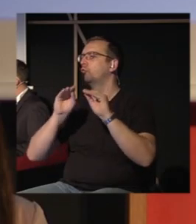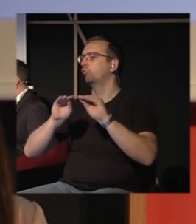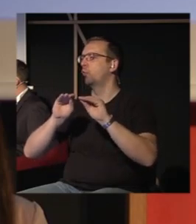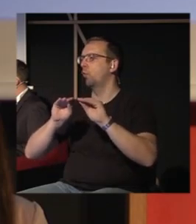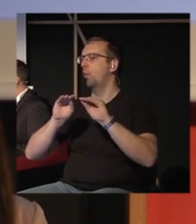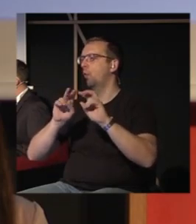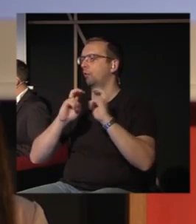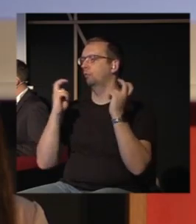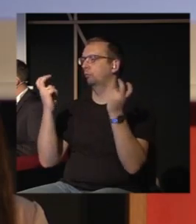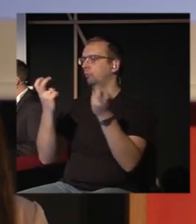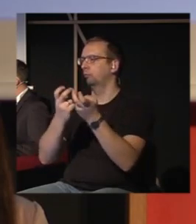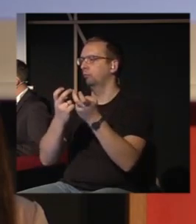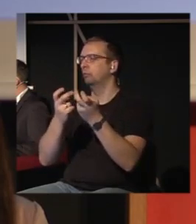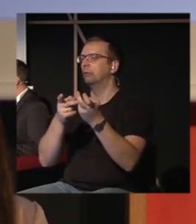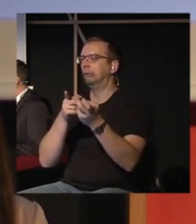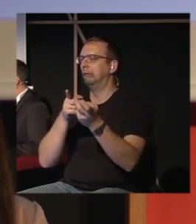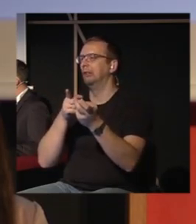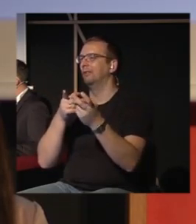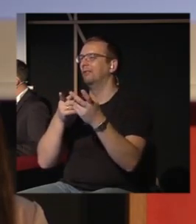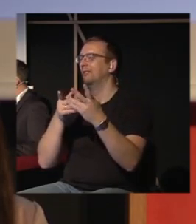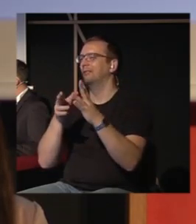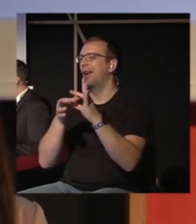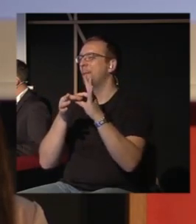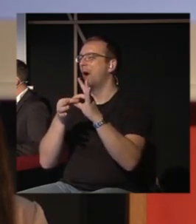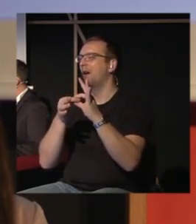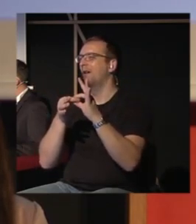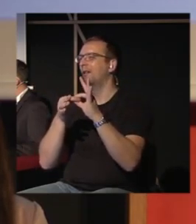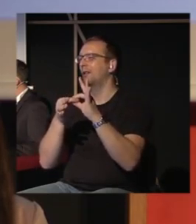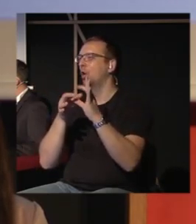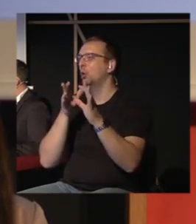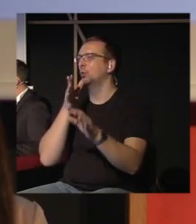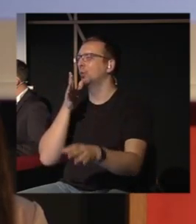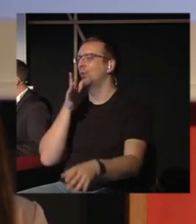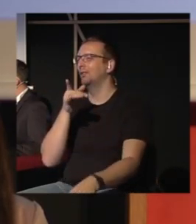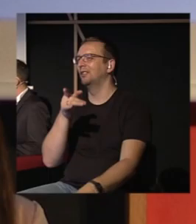federation, because you need to think about your